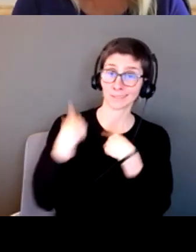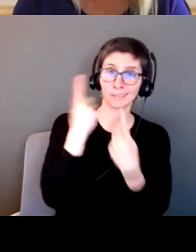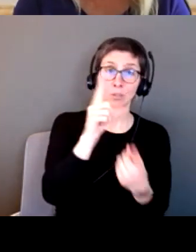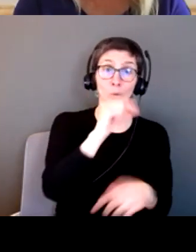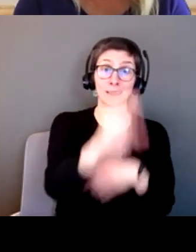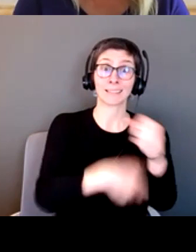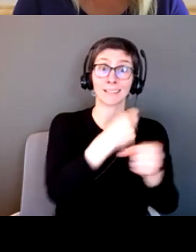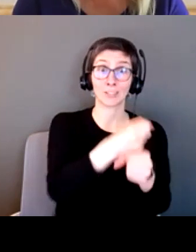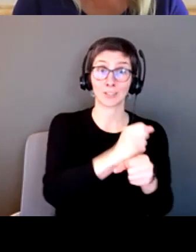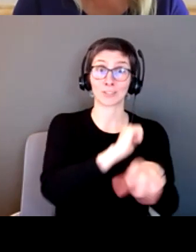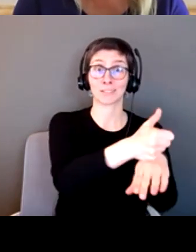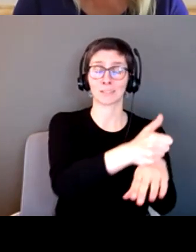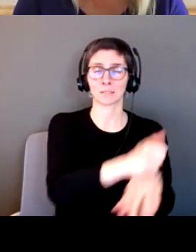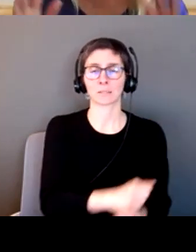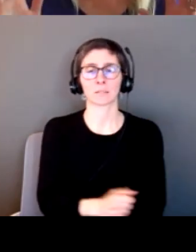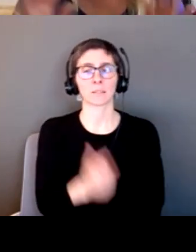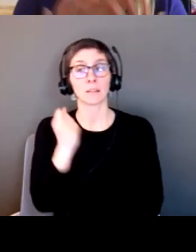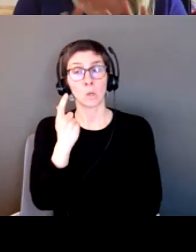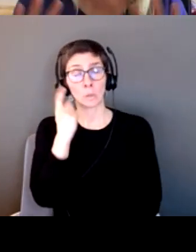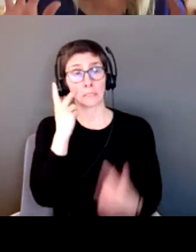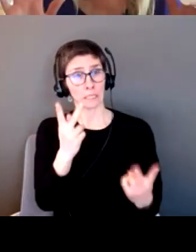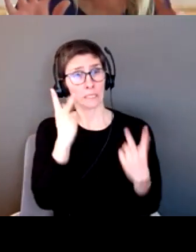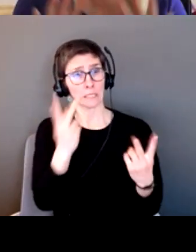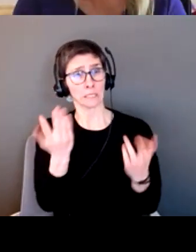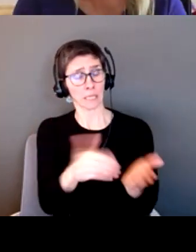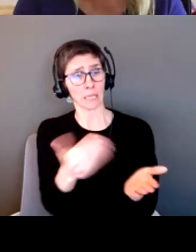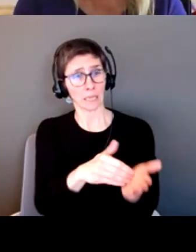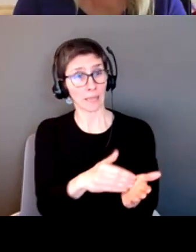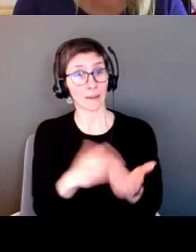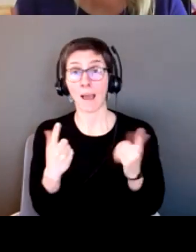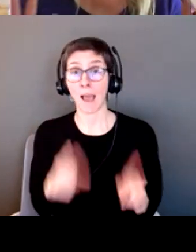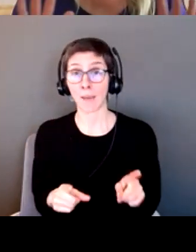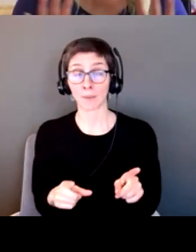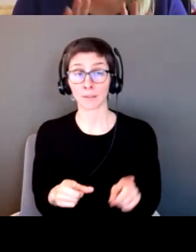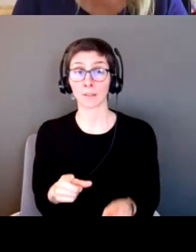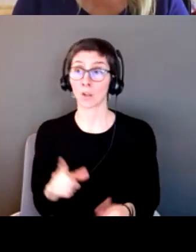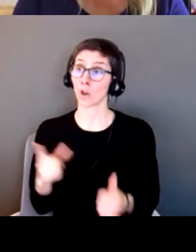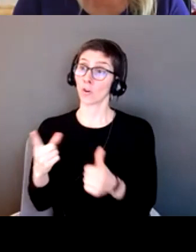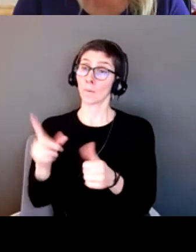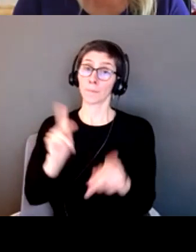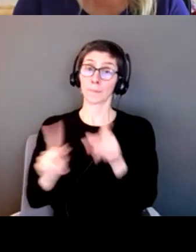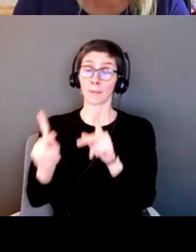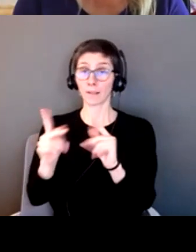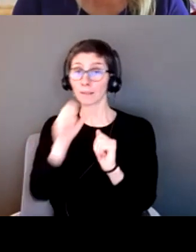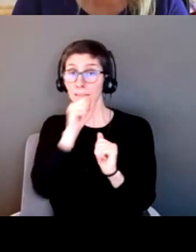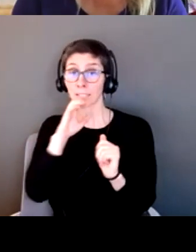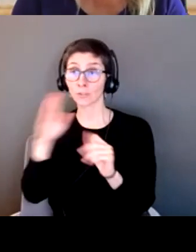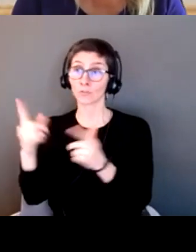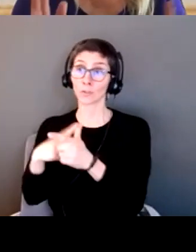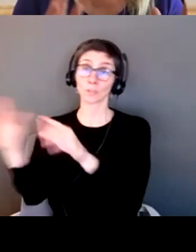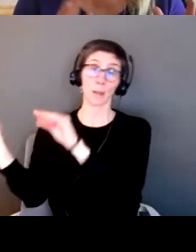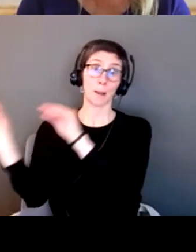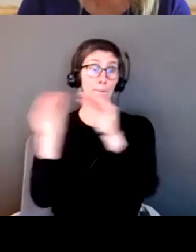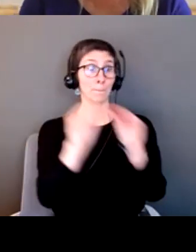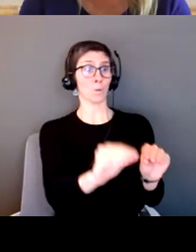their lives when they first get to Pat's Place. They want that time to settle, to close the door, to